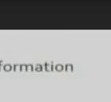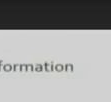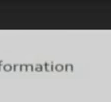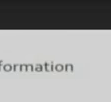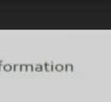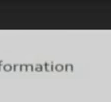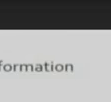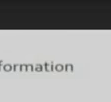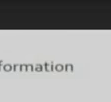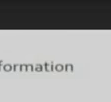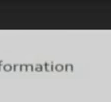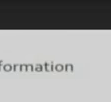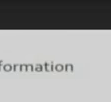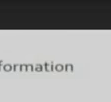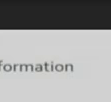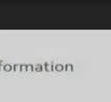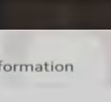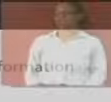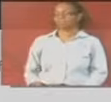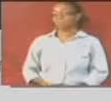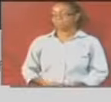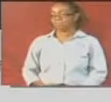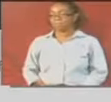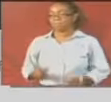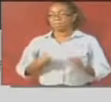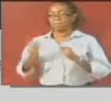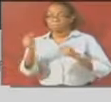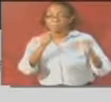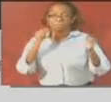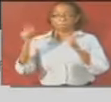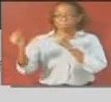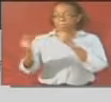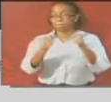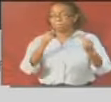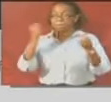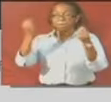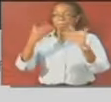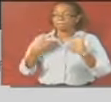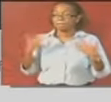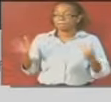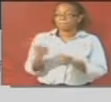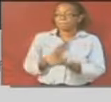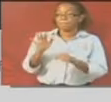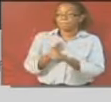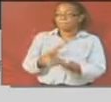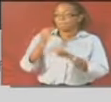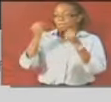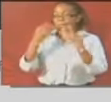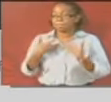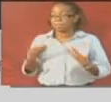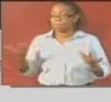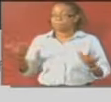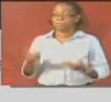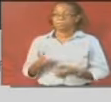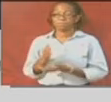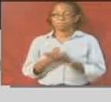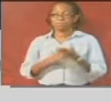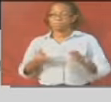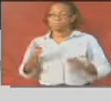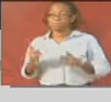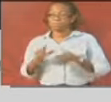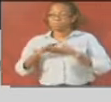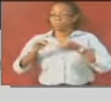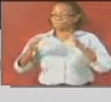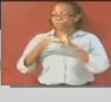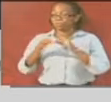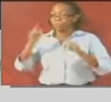usually characterized by rumor, unsubstantiated information, stigma, and conspiracy theories. And